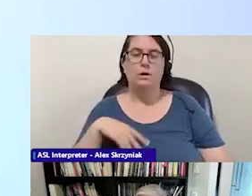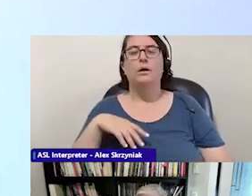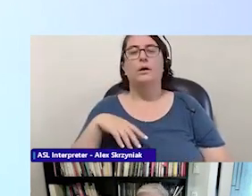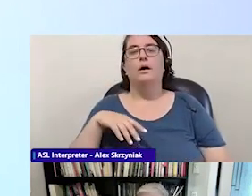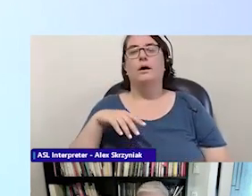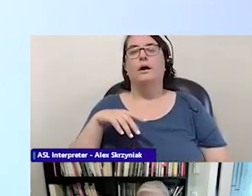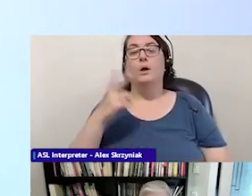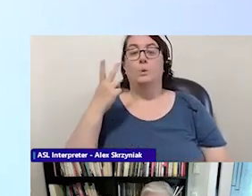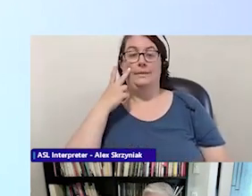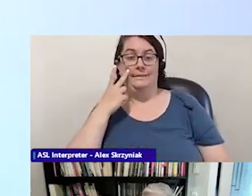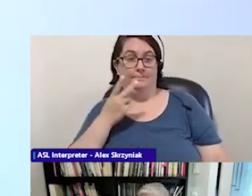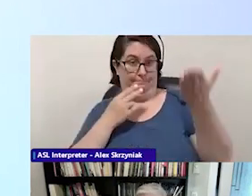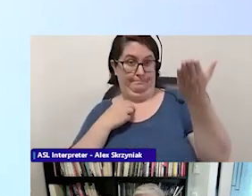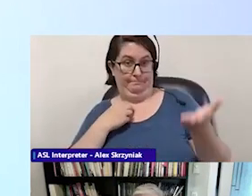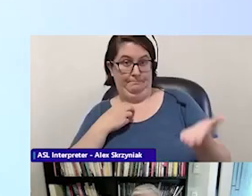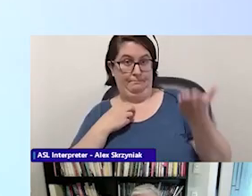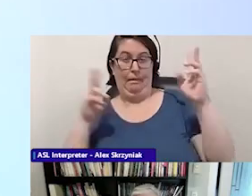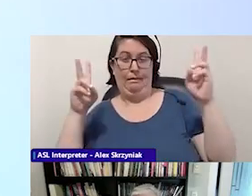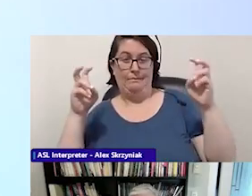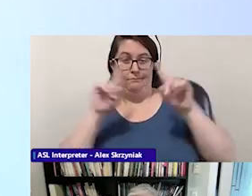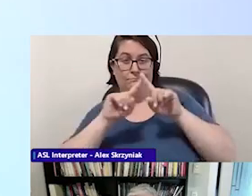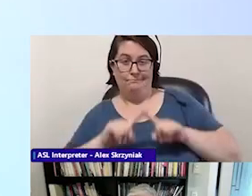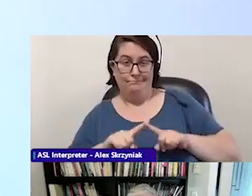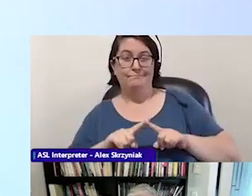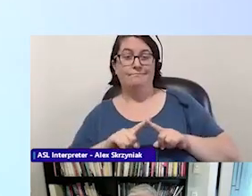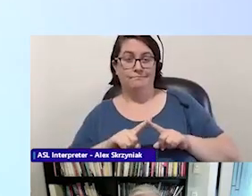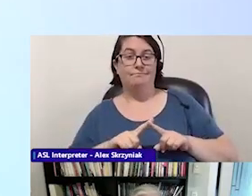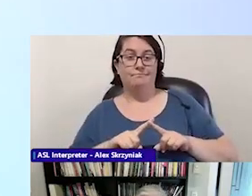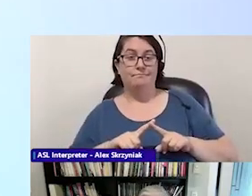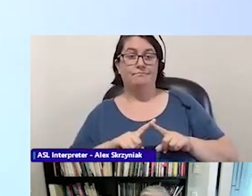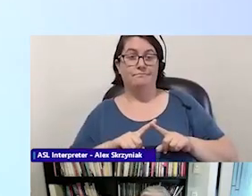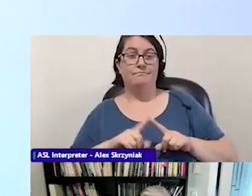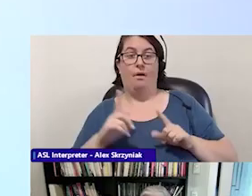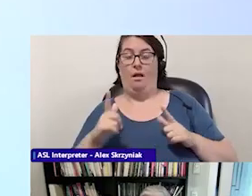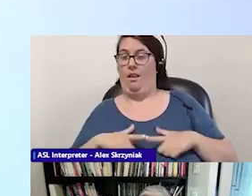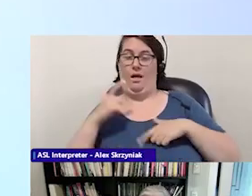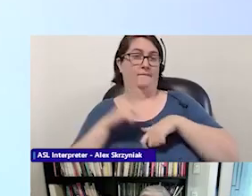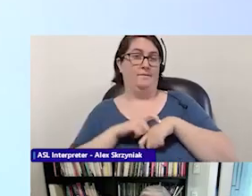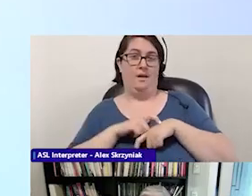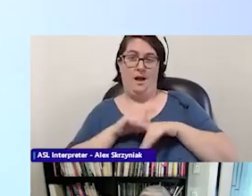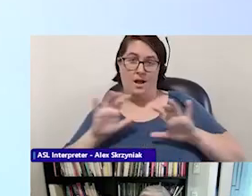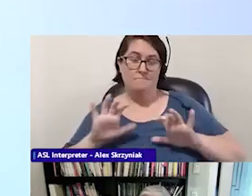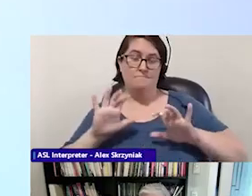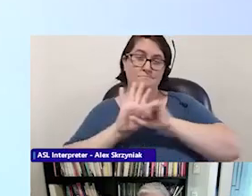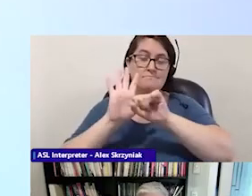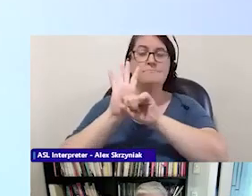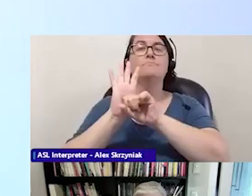can see from the taglines, also lifetime activists within